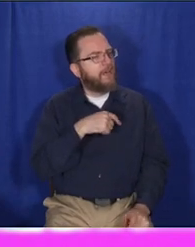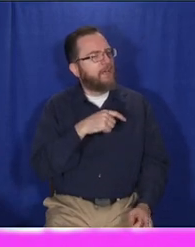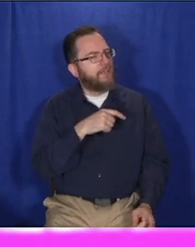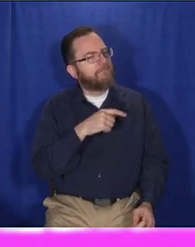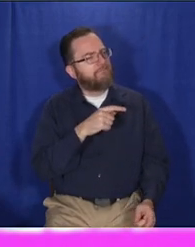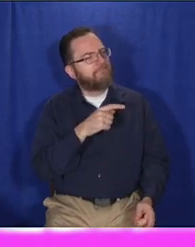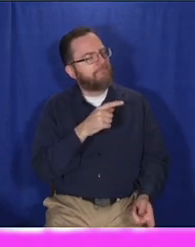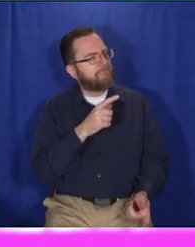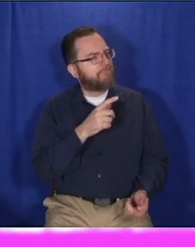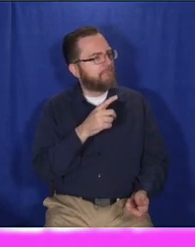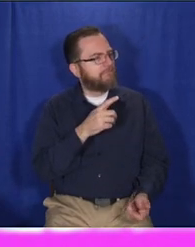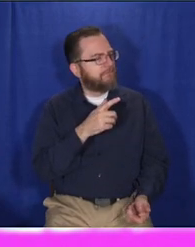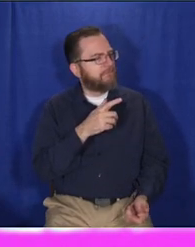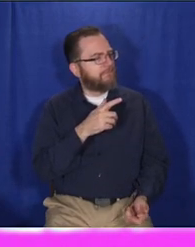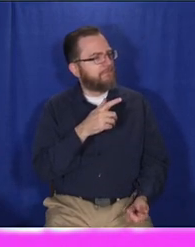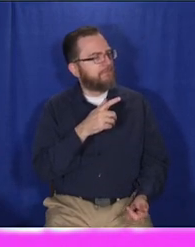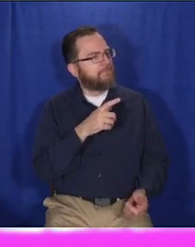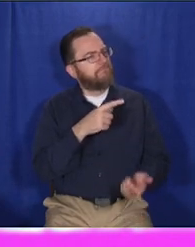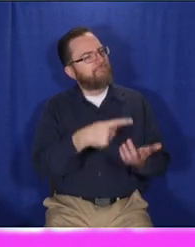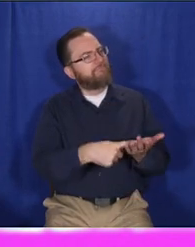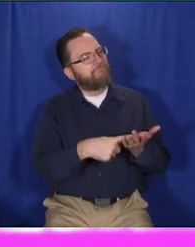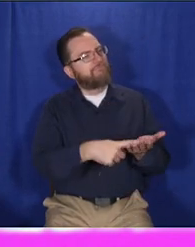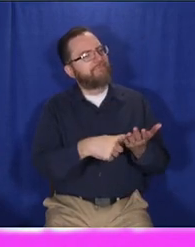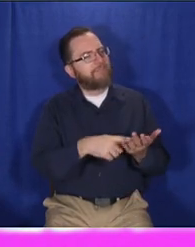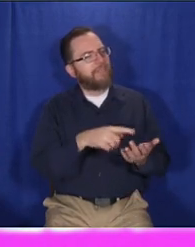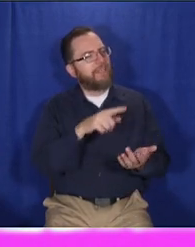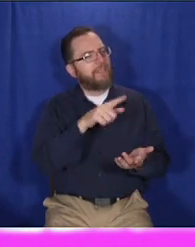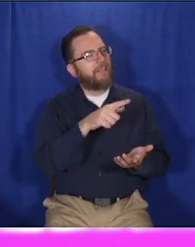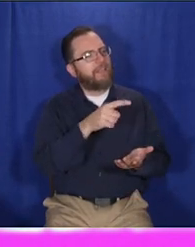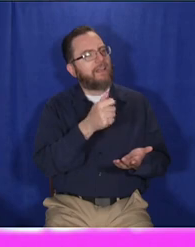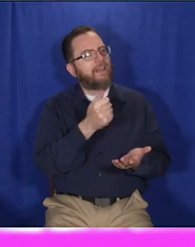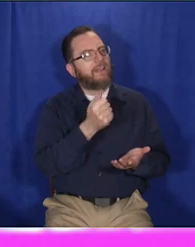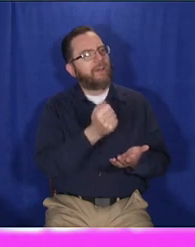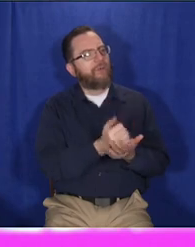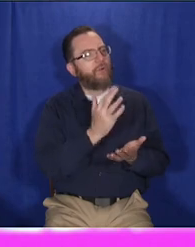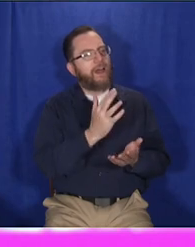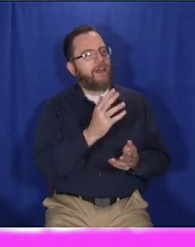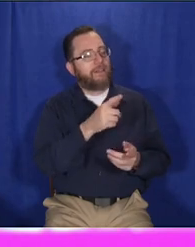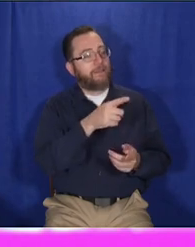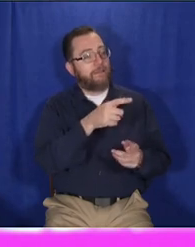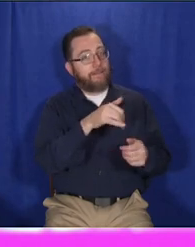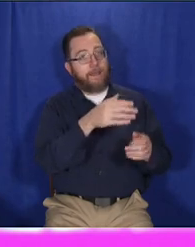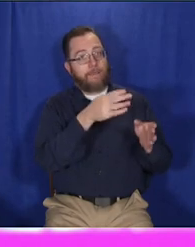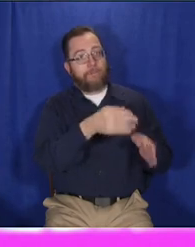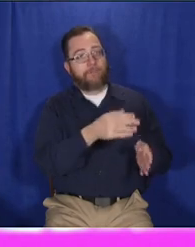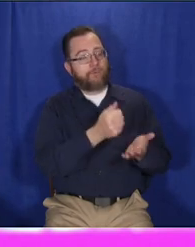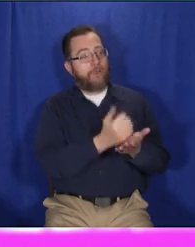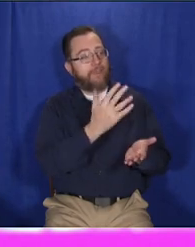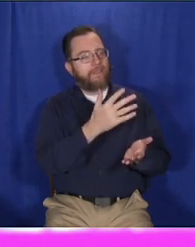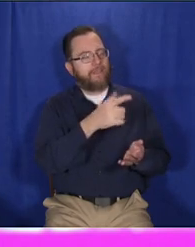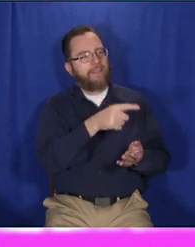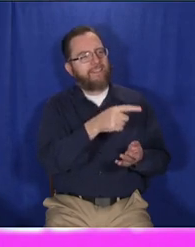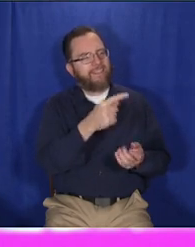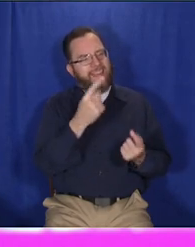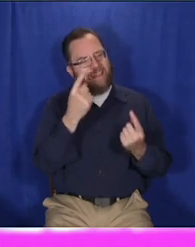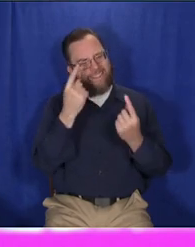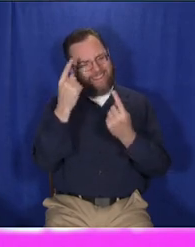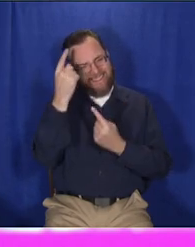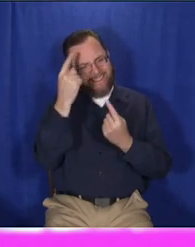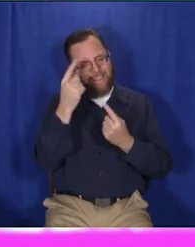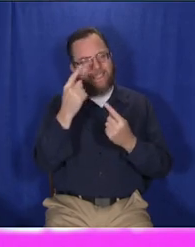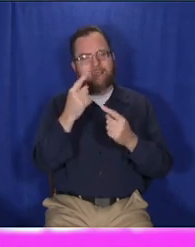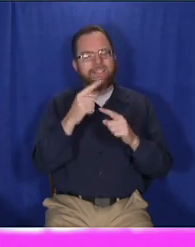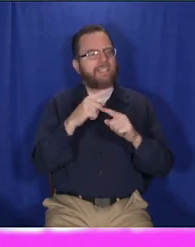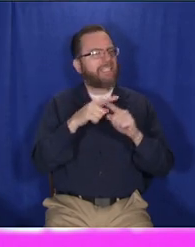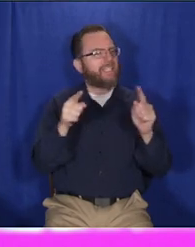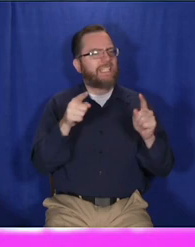people they just think different. They think about their stuff differently. Like, truly wealthy people,